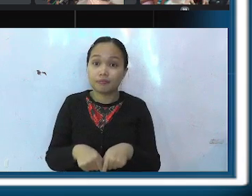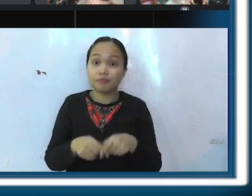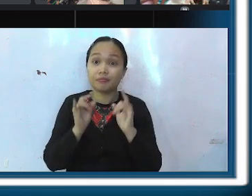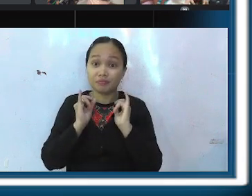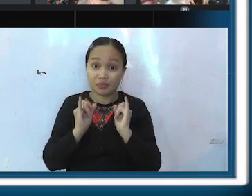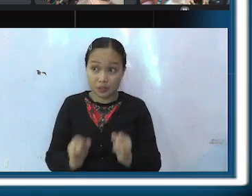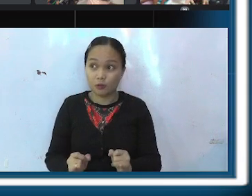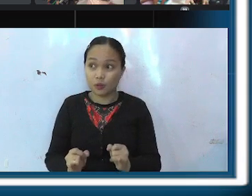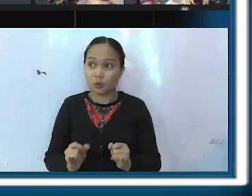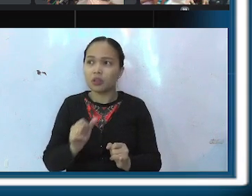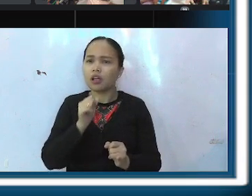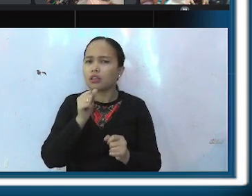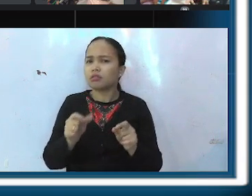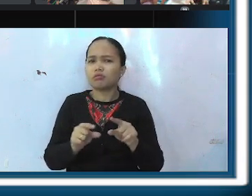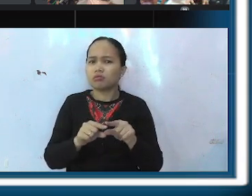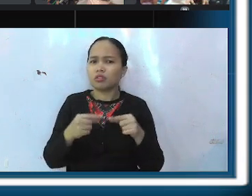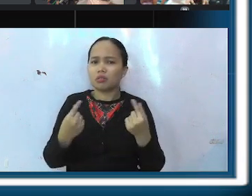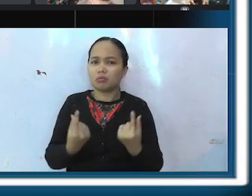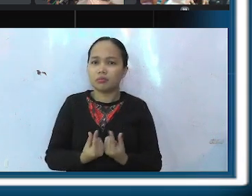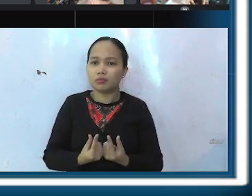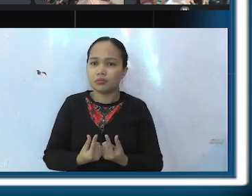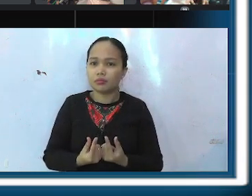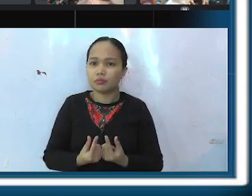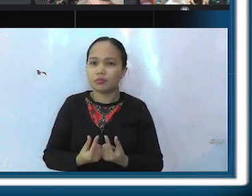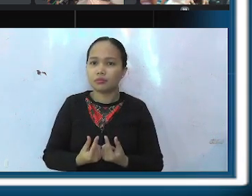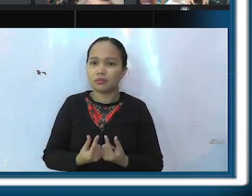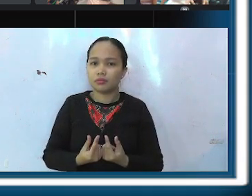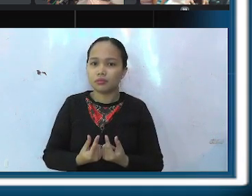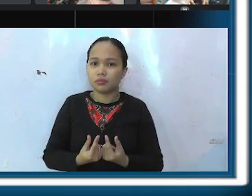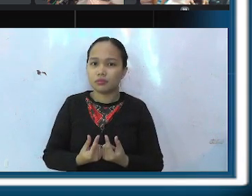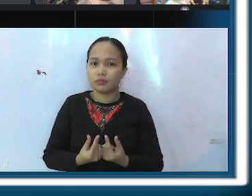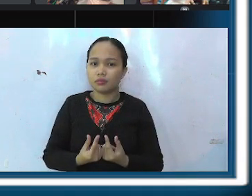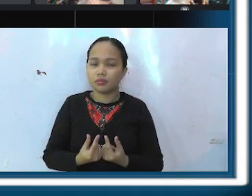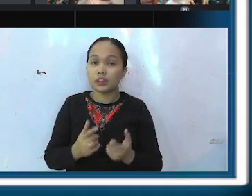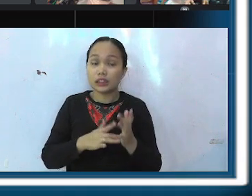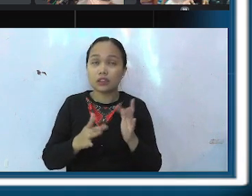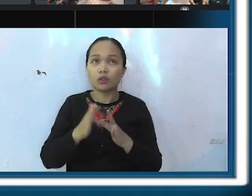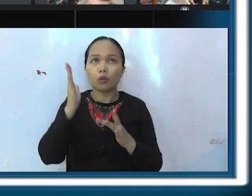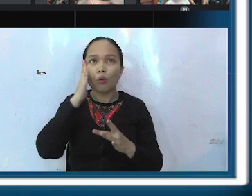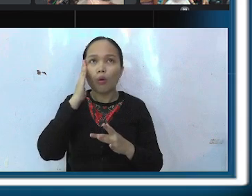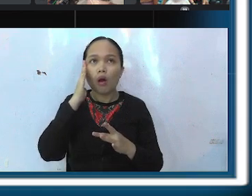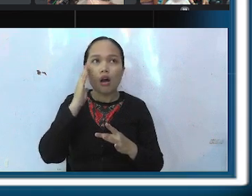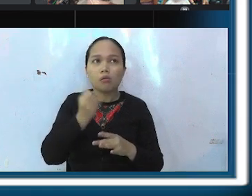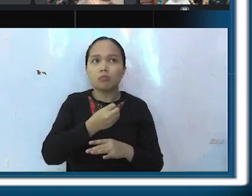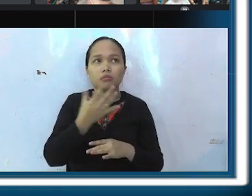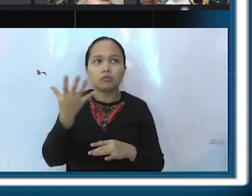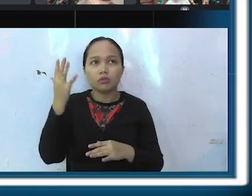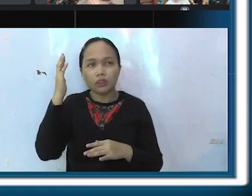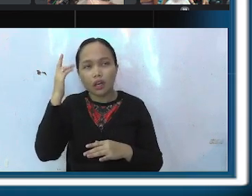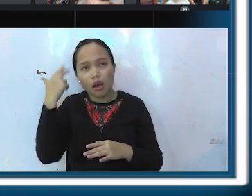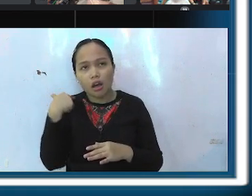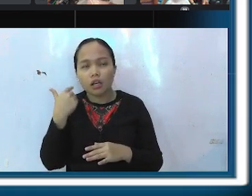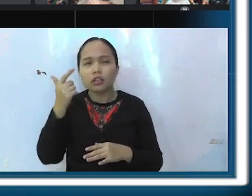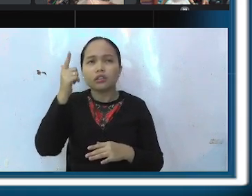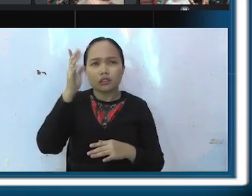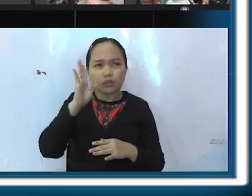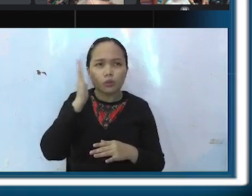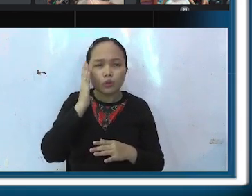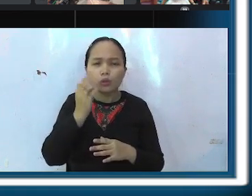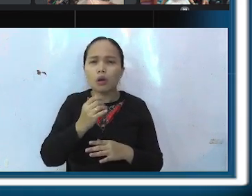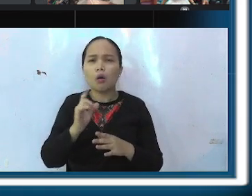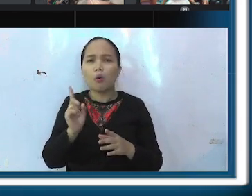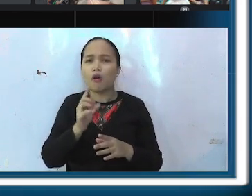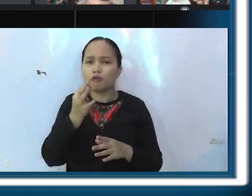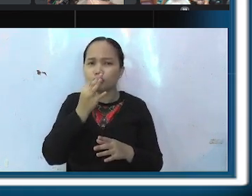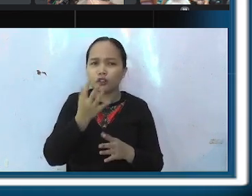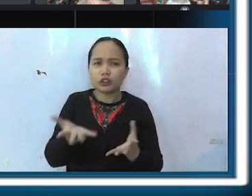group. He knows the very amount of hairs on your head. He knows what makes you happy. He knows what makes you scared. He knows what kind of food you